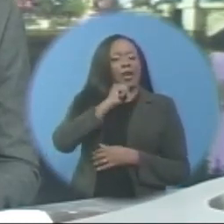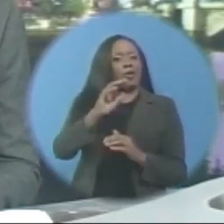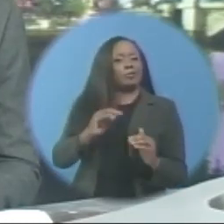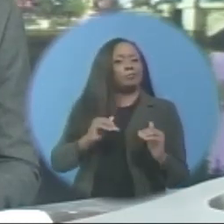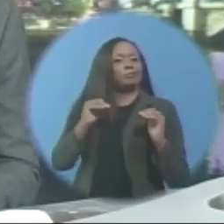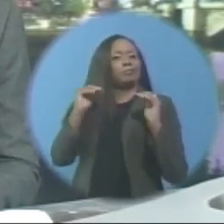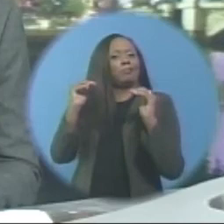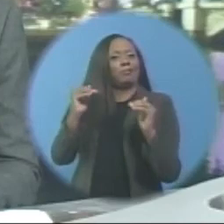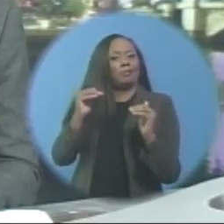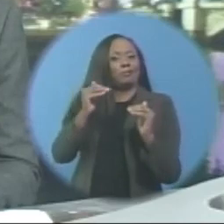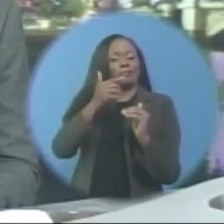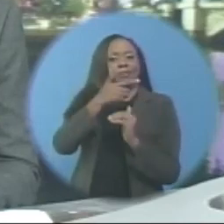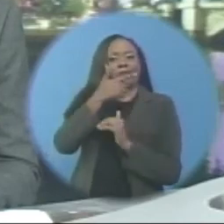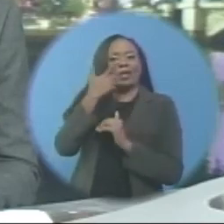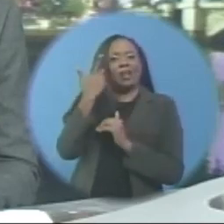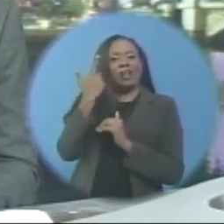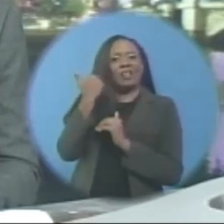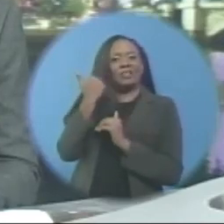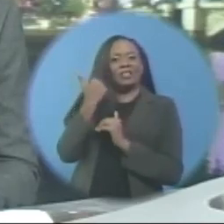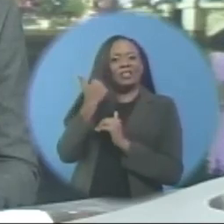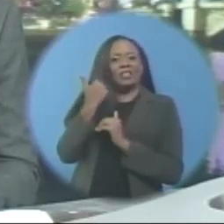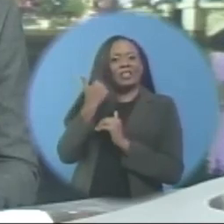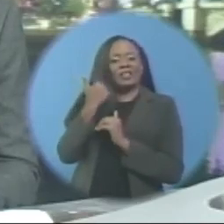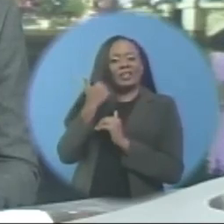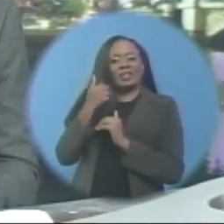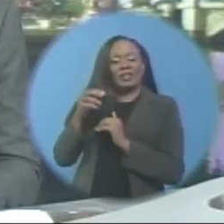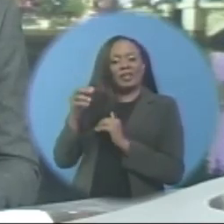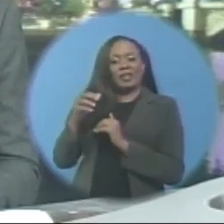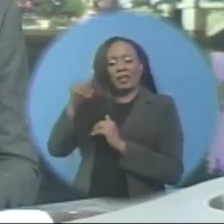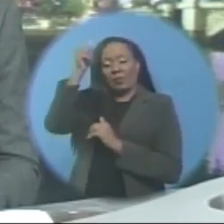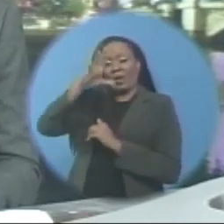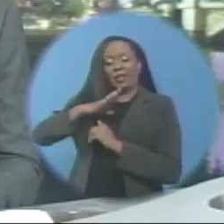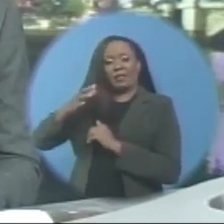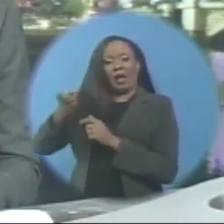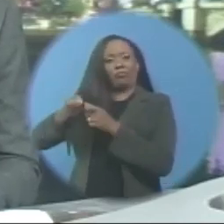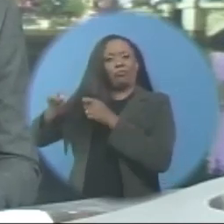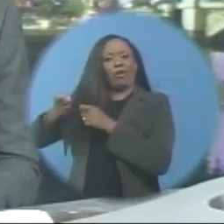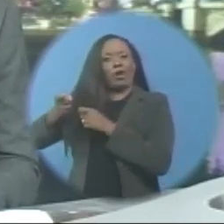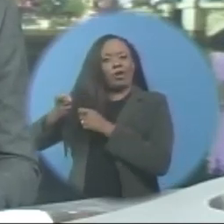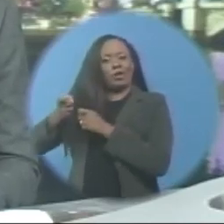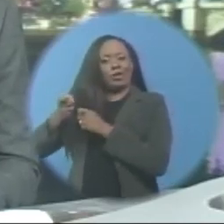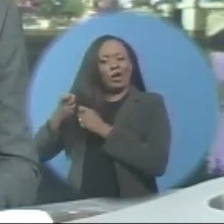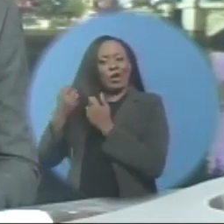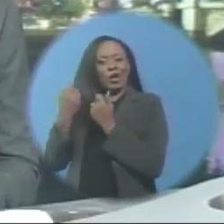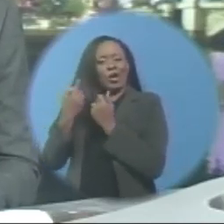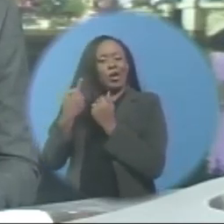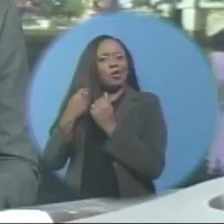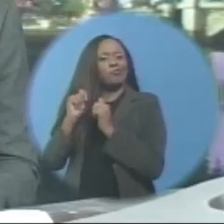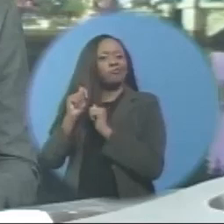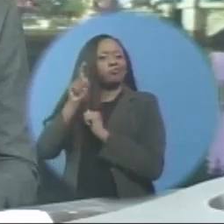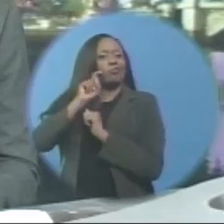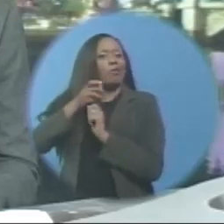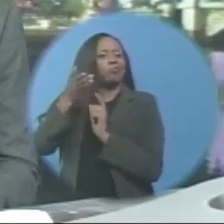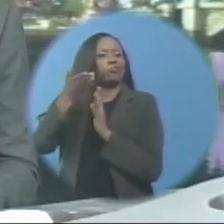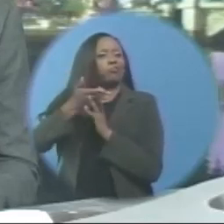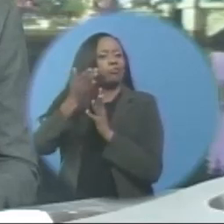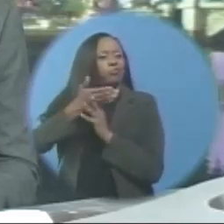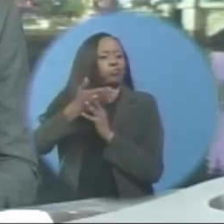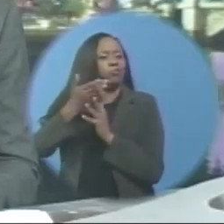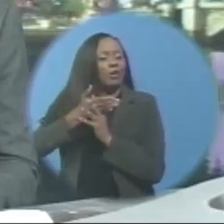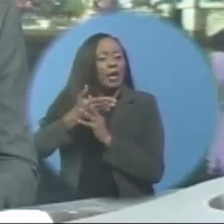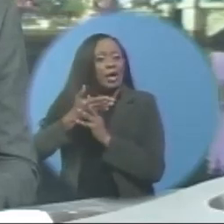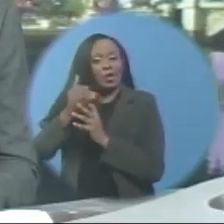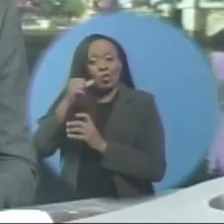promoted because they refused sexual advances from their commanders. Head of the JCF's Corporate Communications Unit,